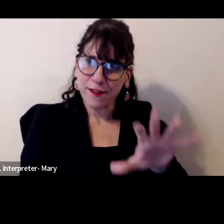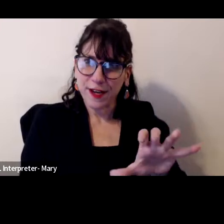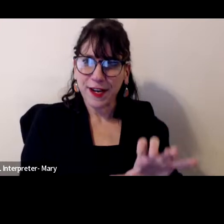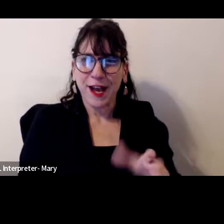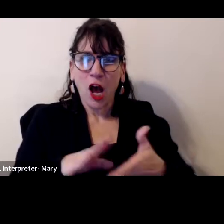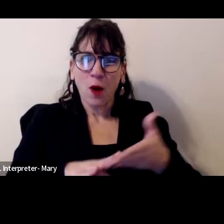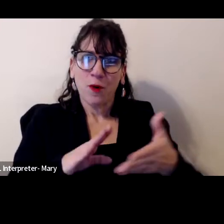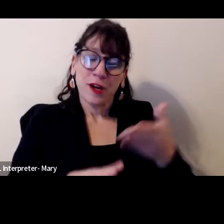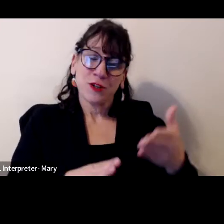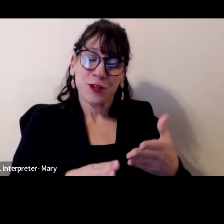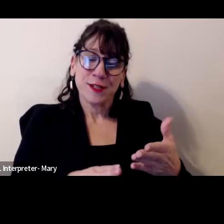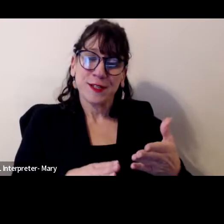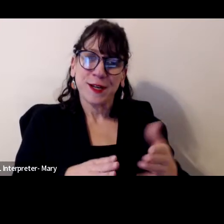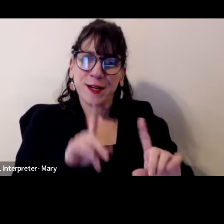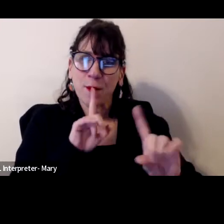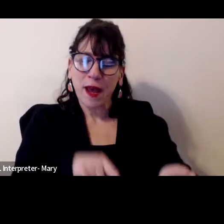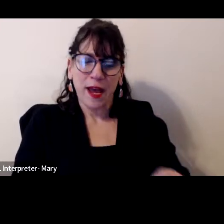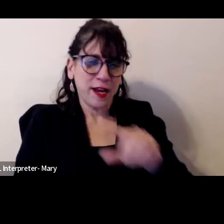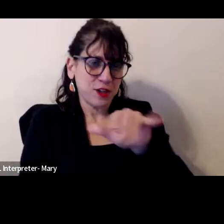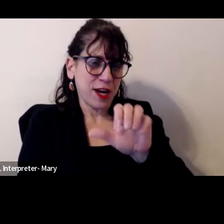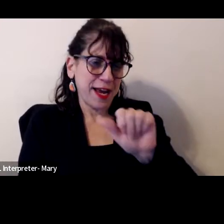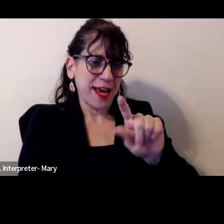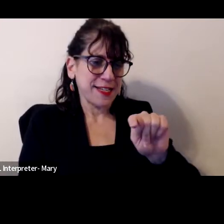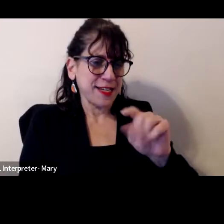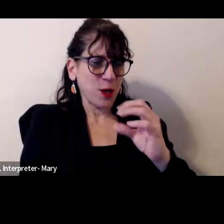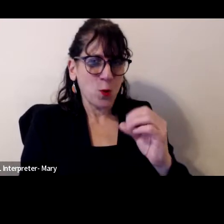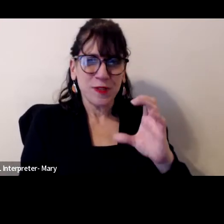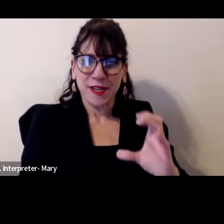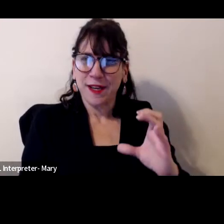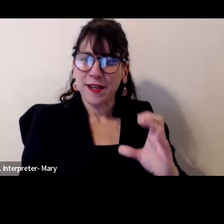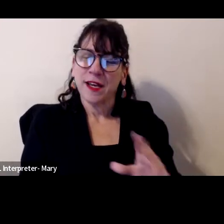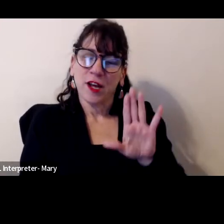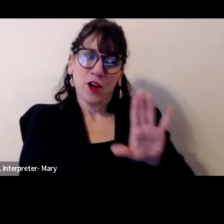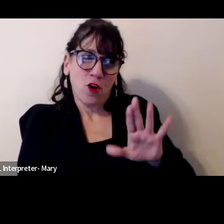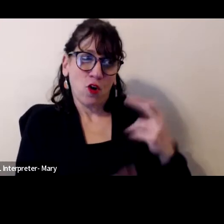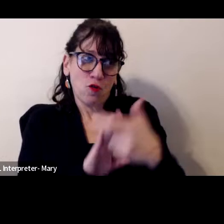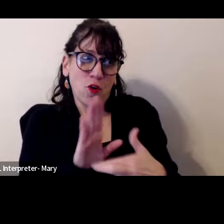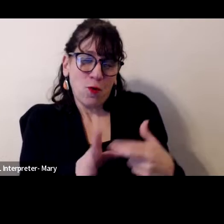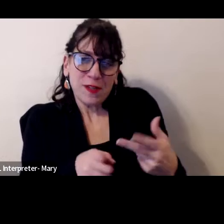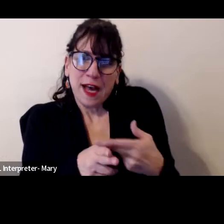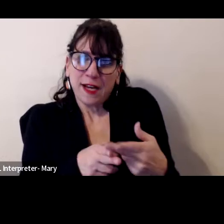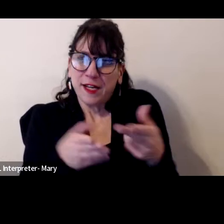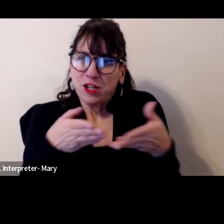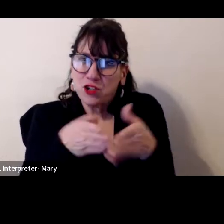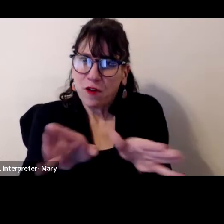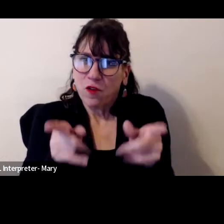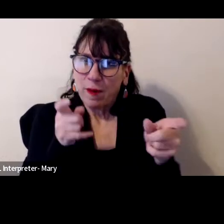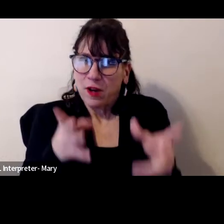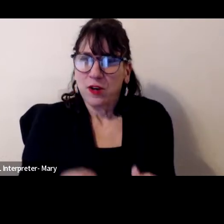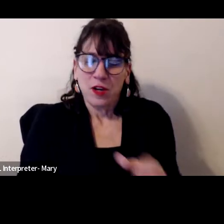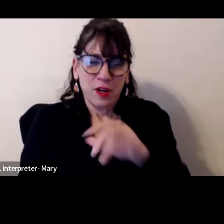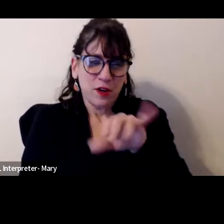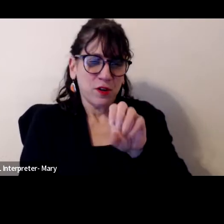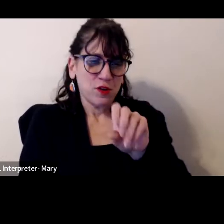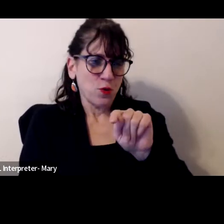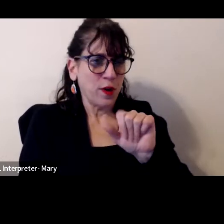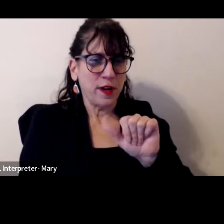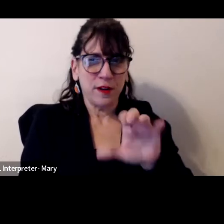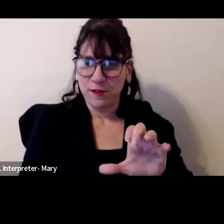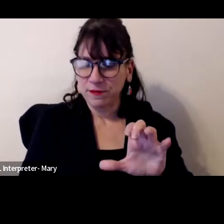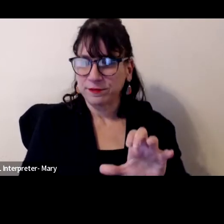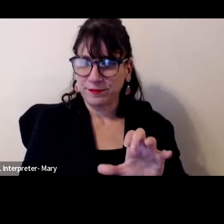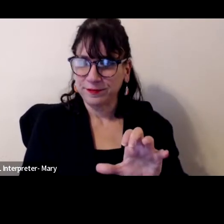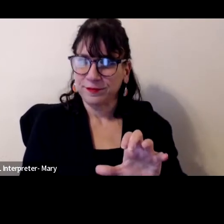or JATOC. In her role as acting general manager of the Joint Air Traffic Operations Command,